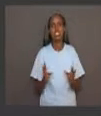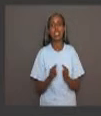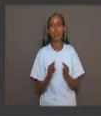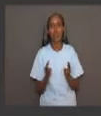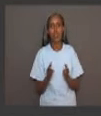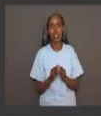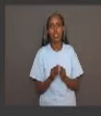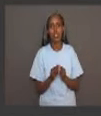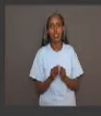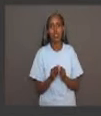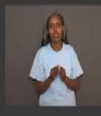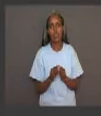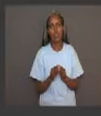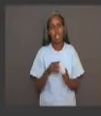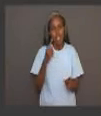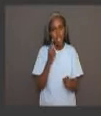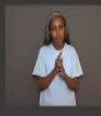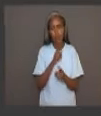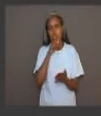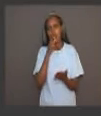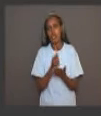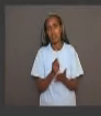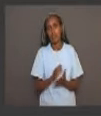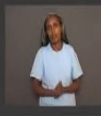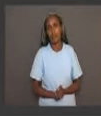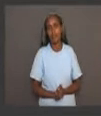collection of accurate data.